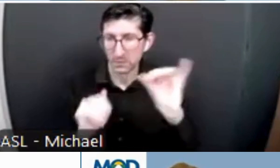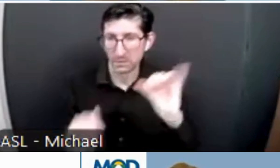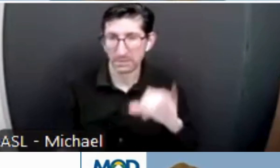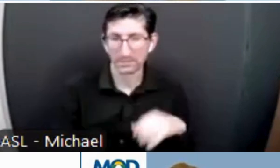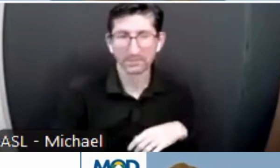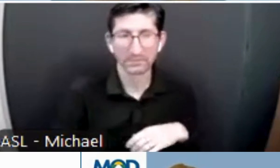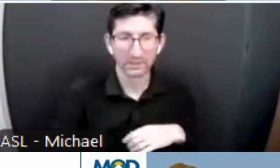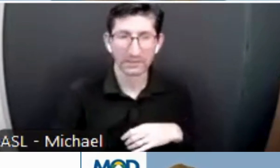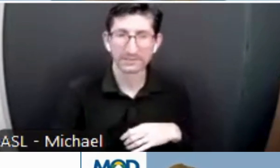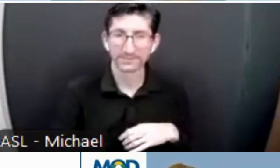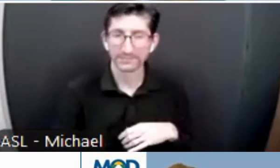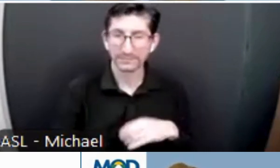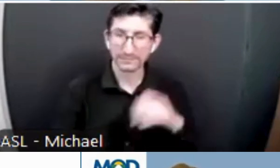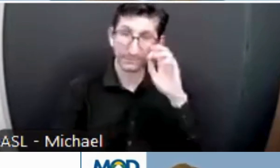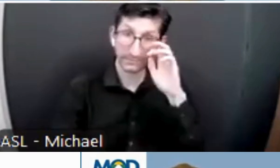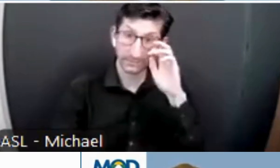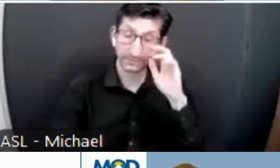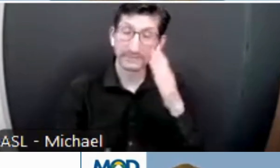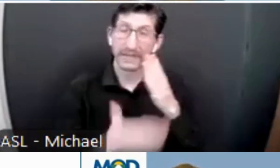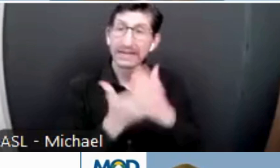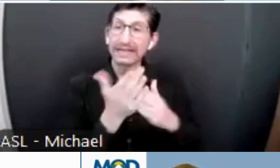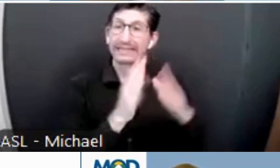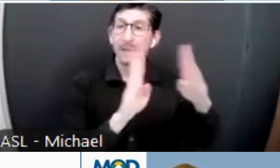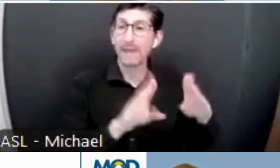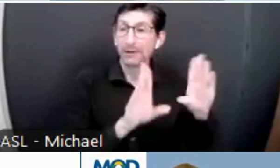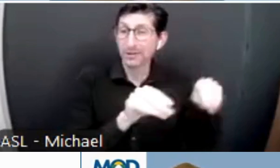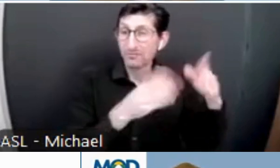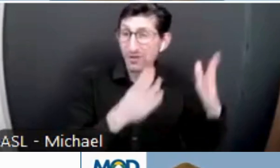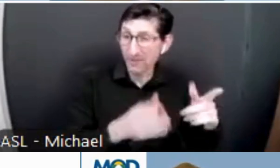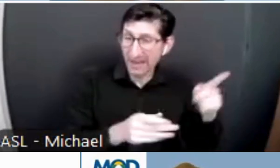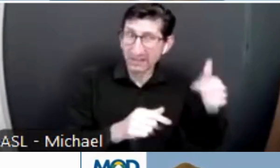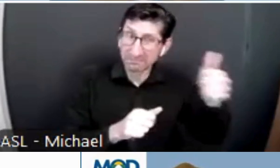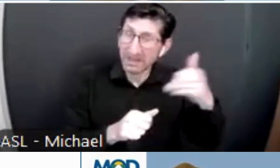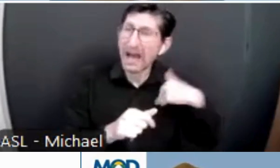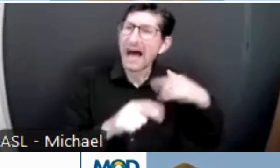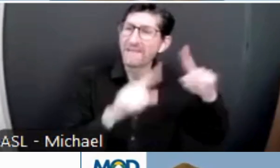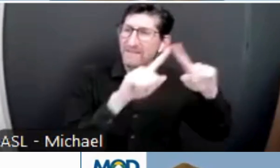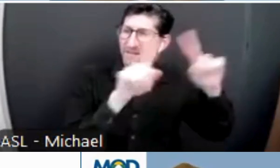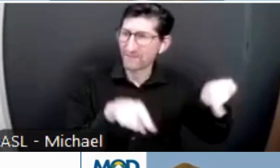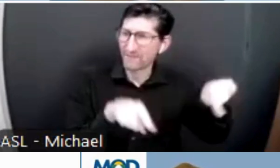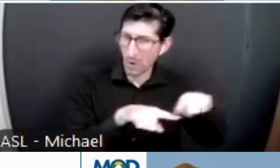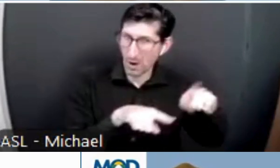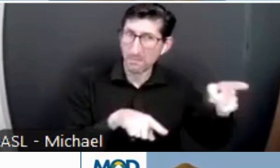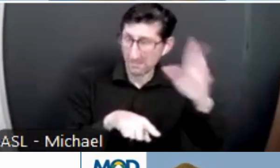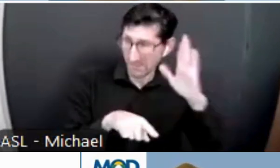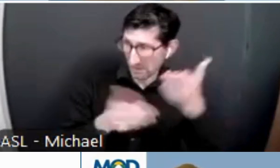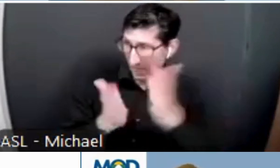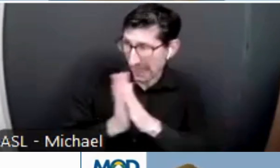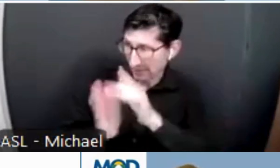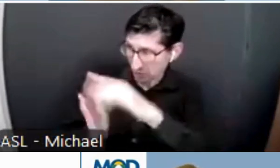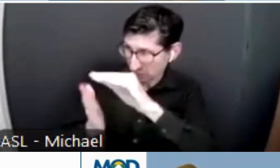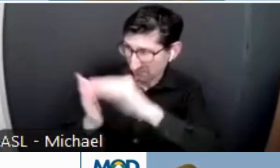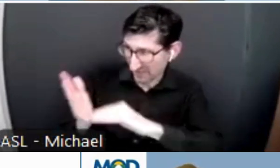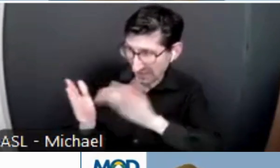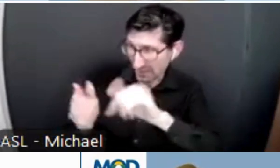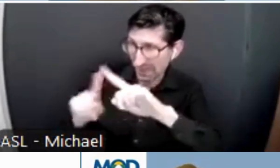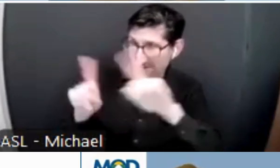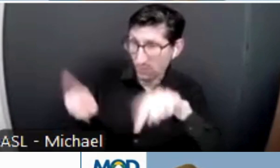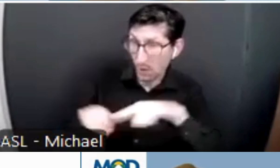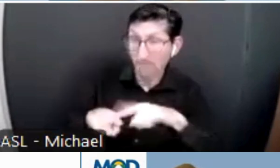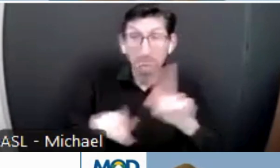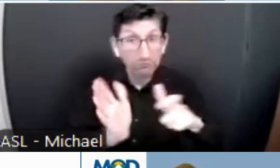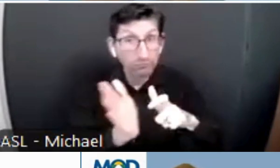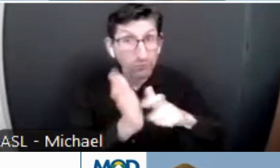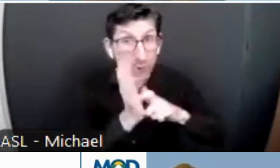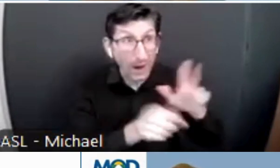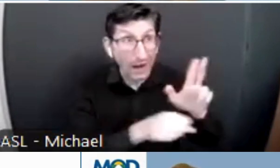Also note that some housing providers have an accommodation or modification request form that they'll ask you to complete. You aren't required to use the form instead